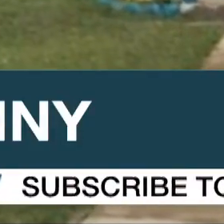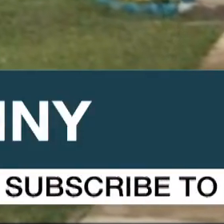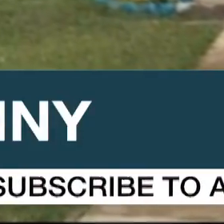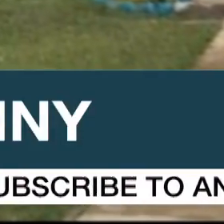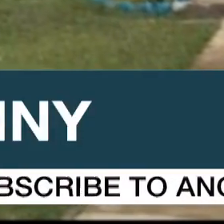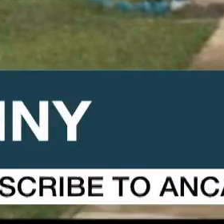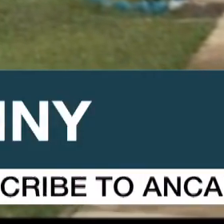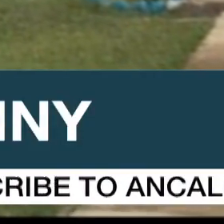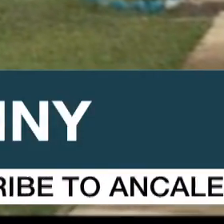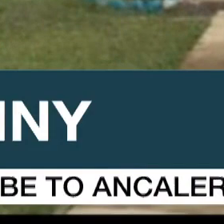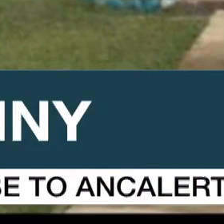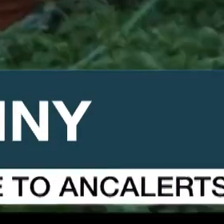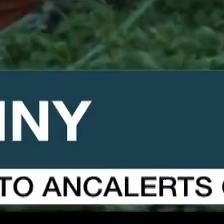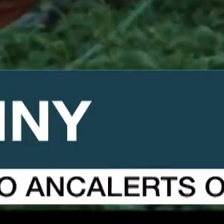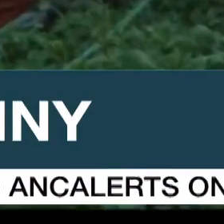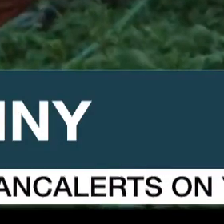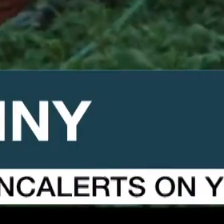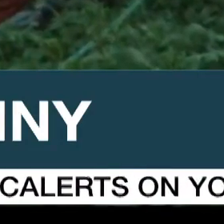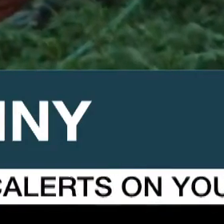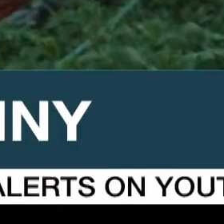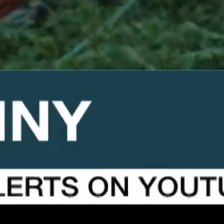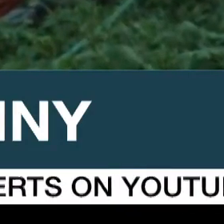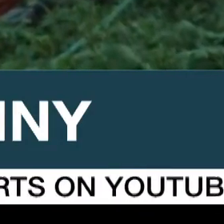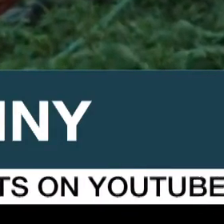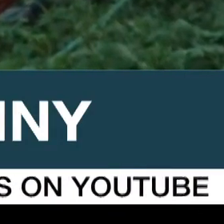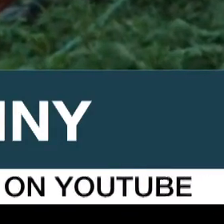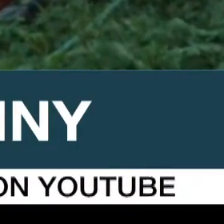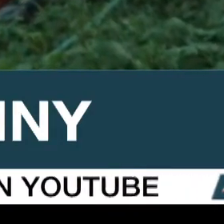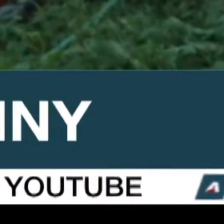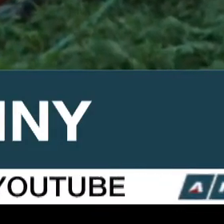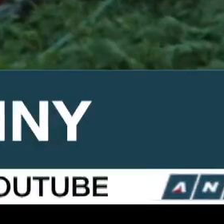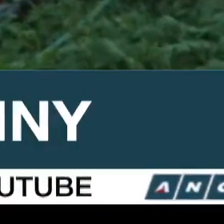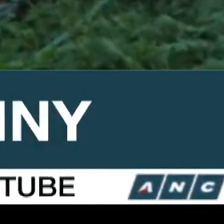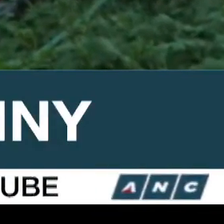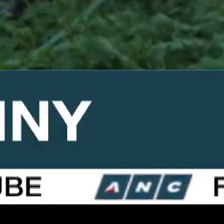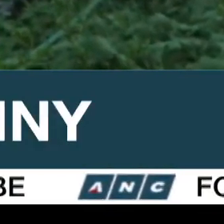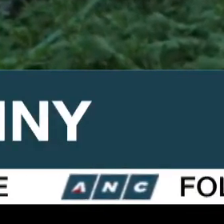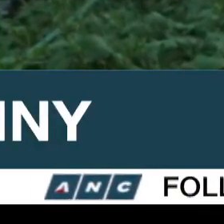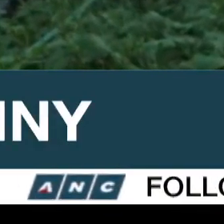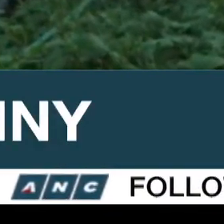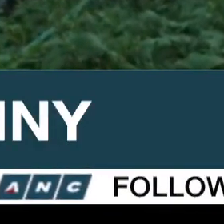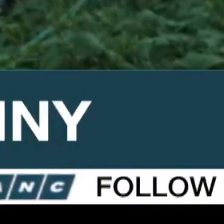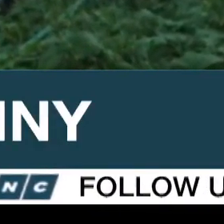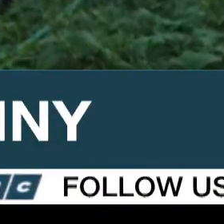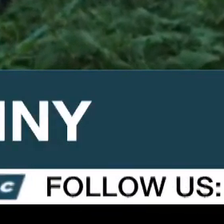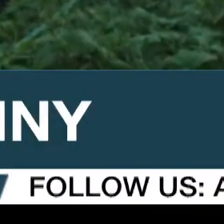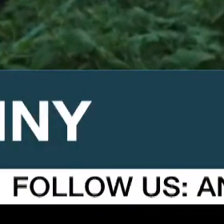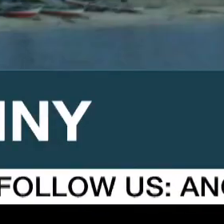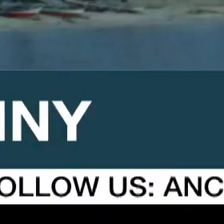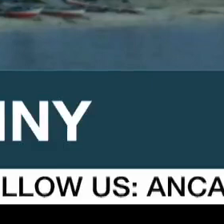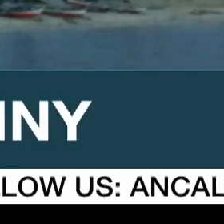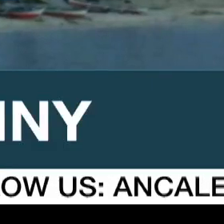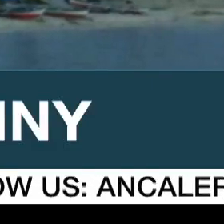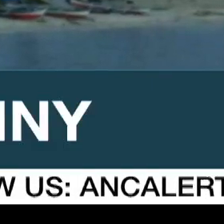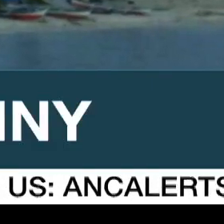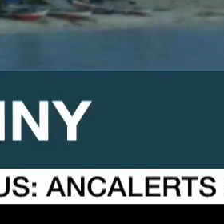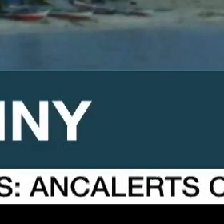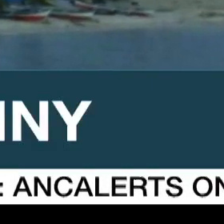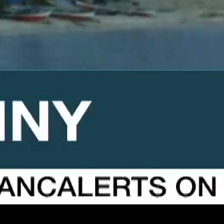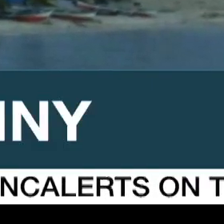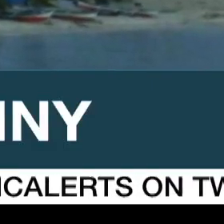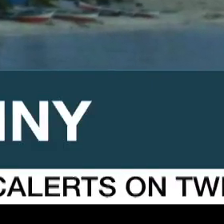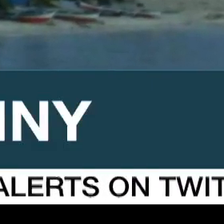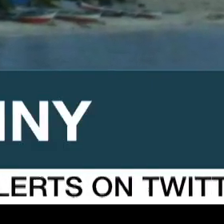in elevated areas. Since yesterday, maritime activities have come to a halt as venture into the